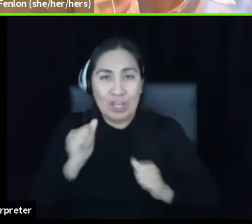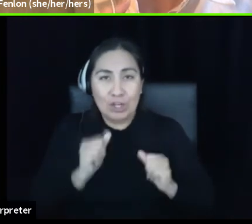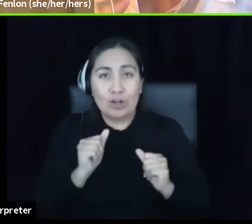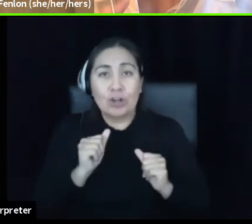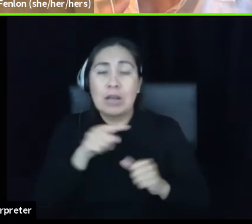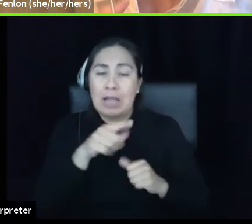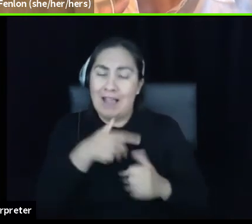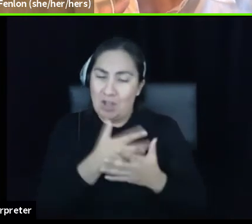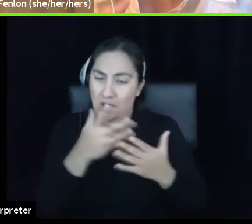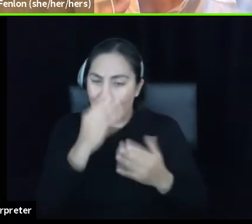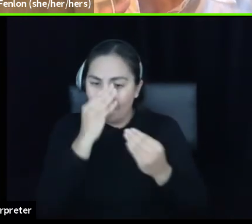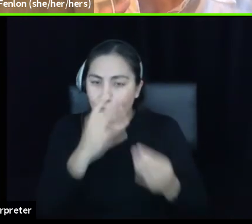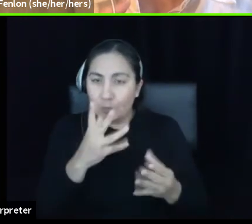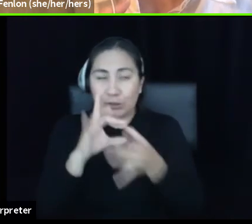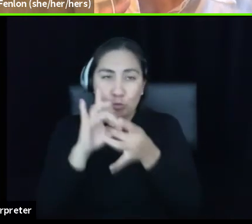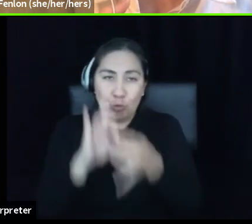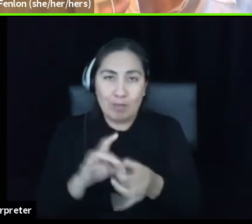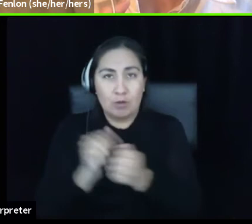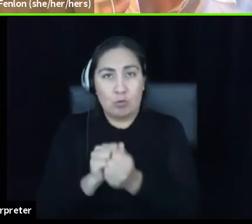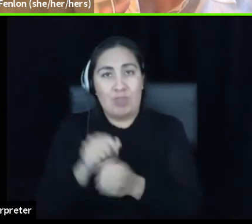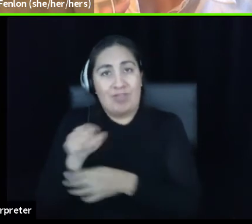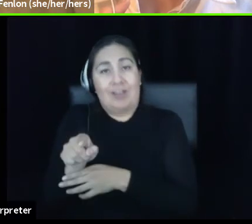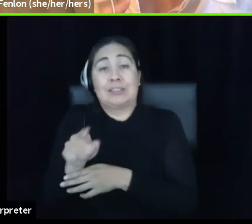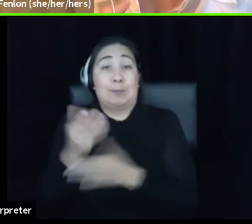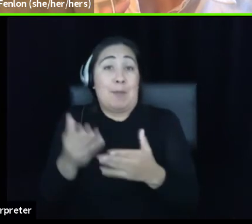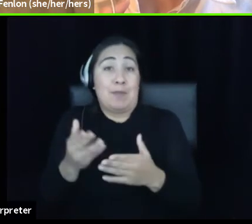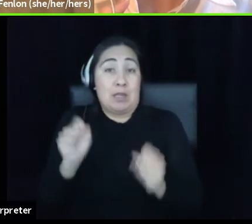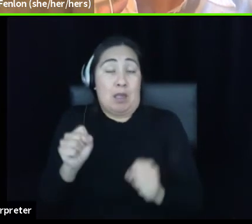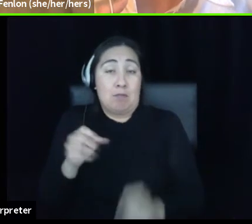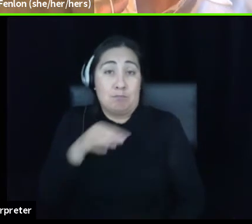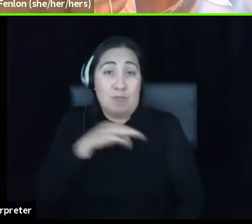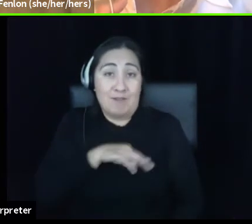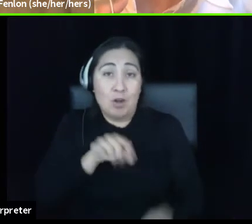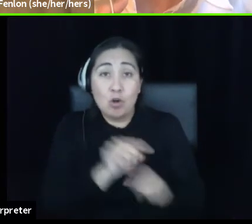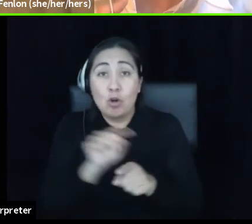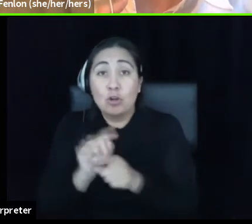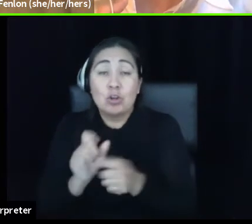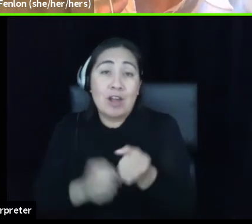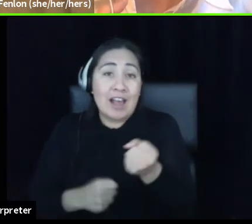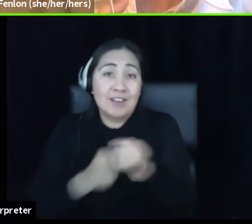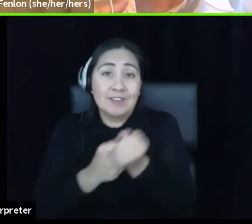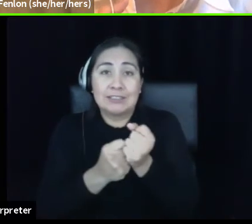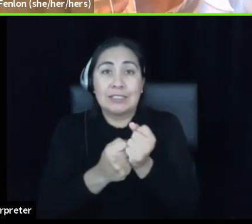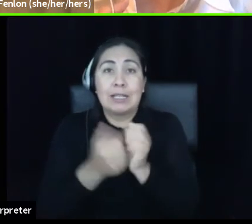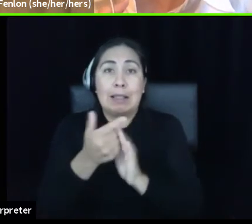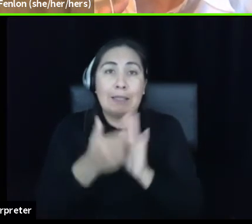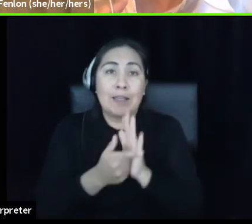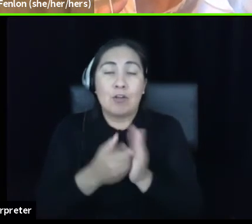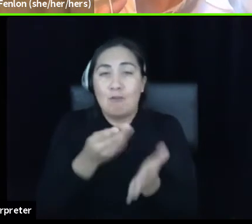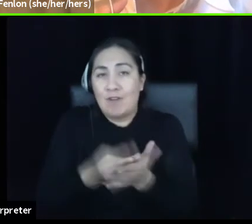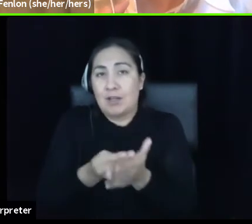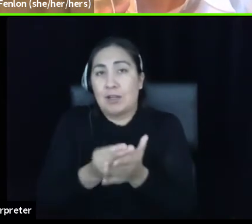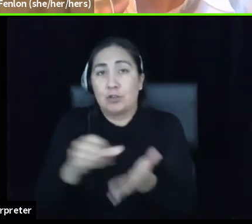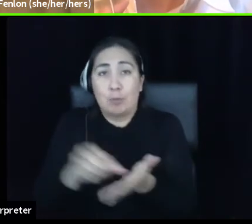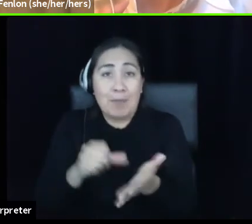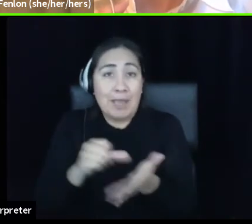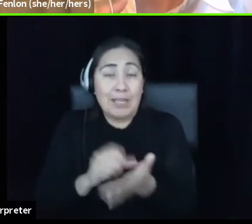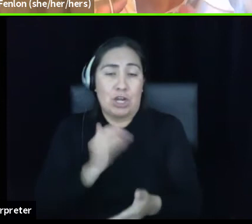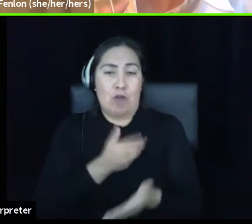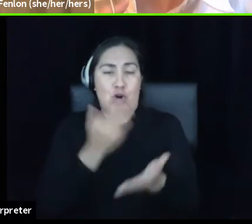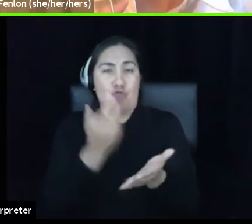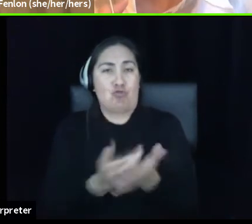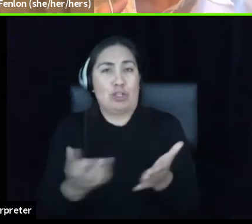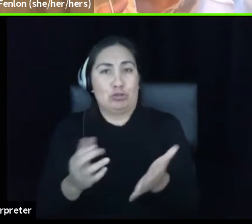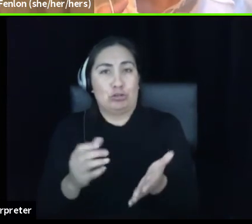useful, as is the advocacy, legal, and financial page on our resource website, which will be tweeted again